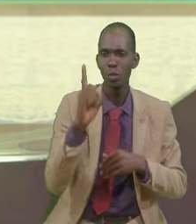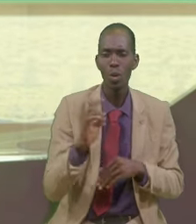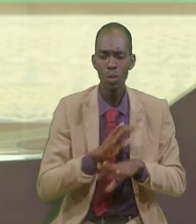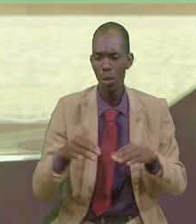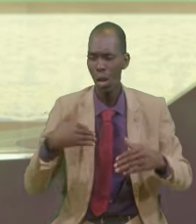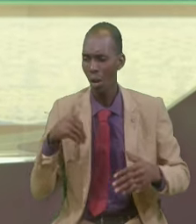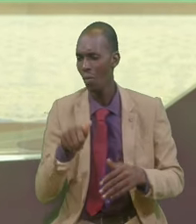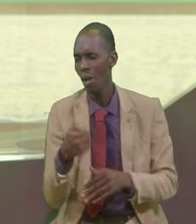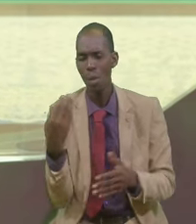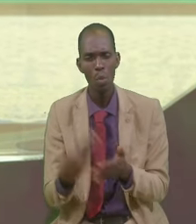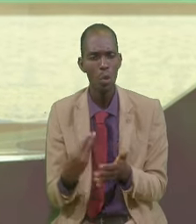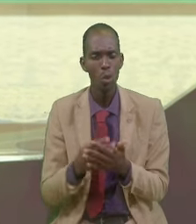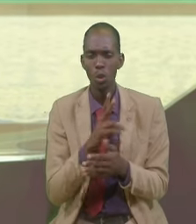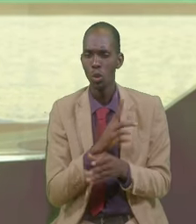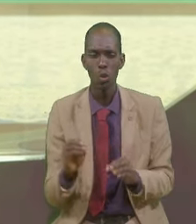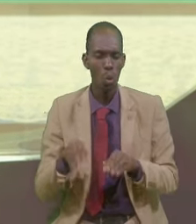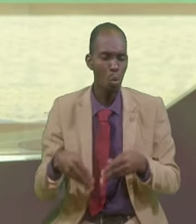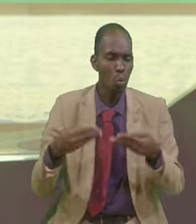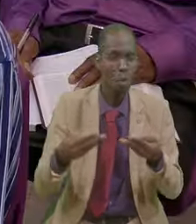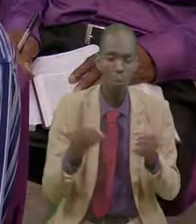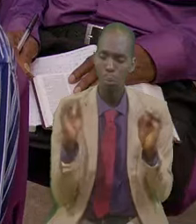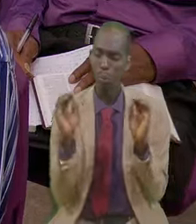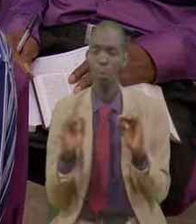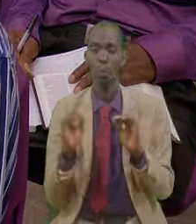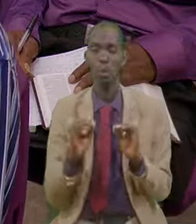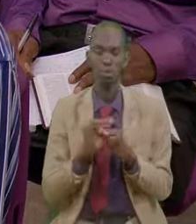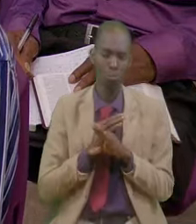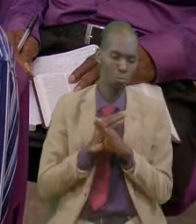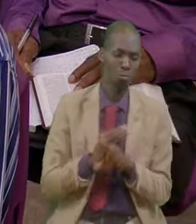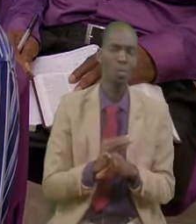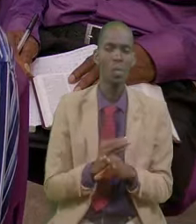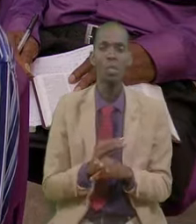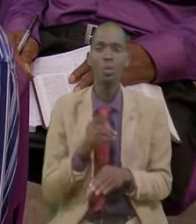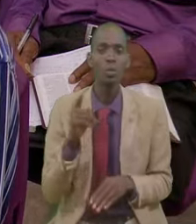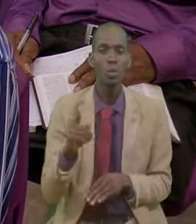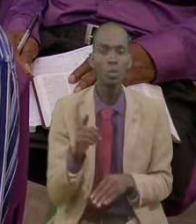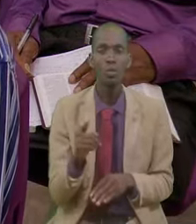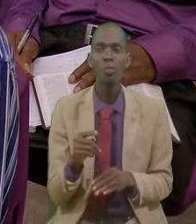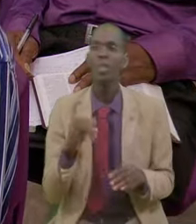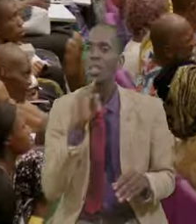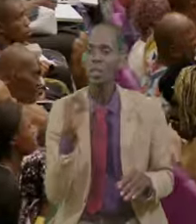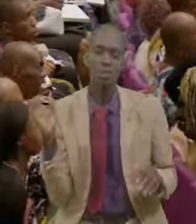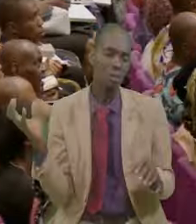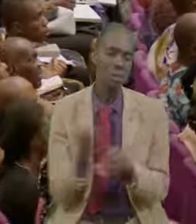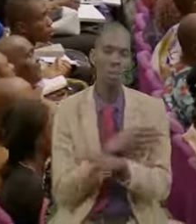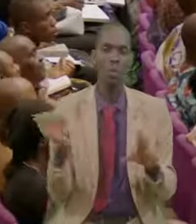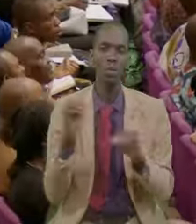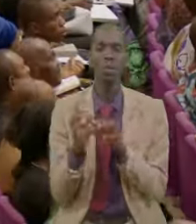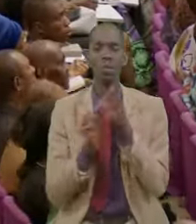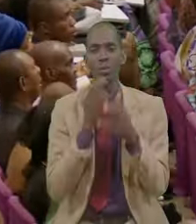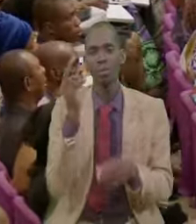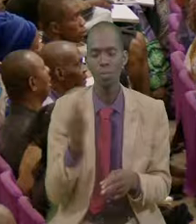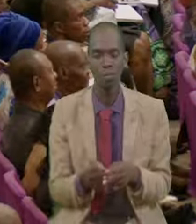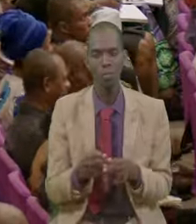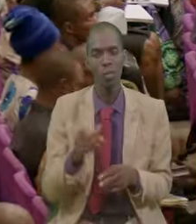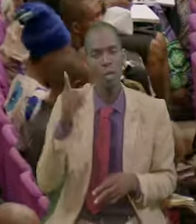any money and no provision. Nothing standing as a giant is conquered. Luke